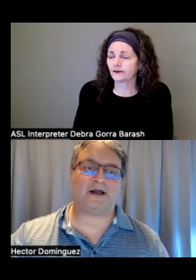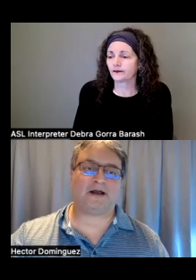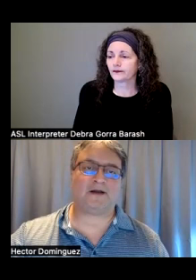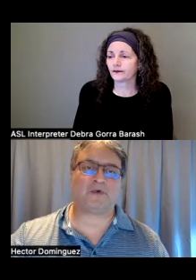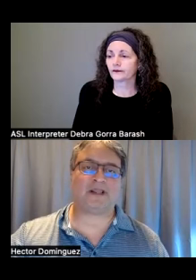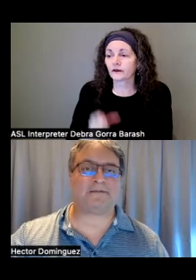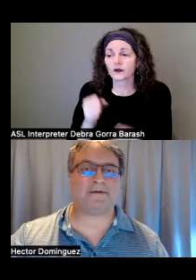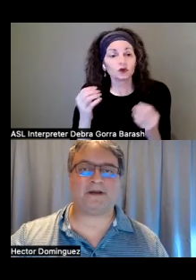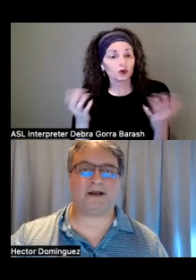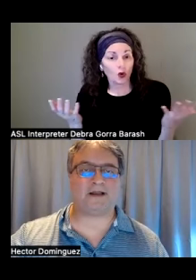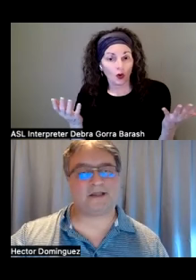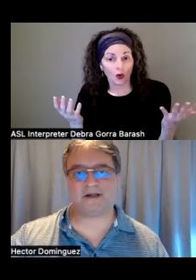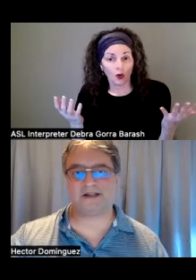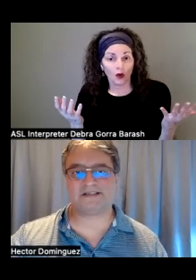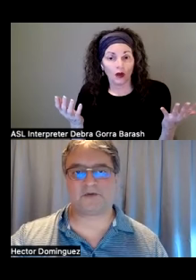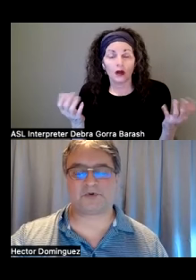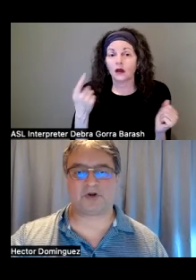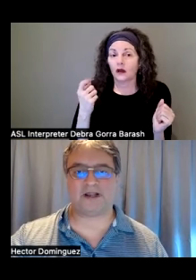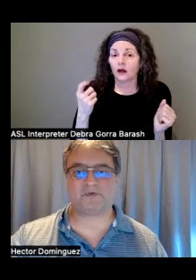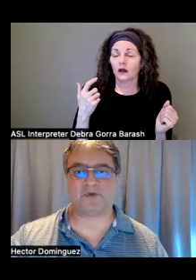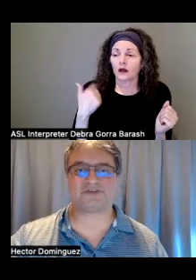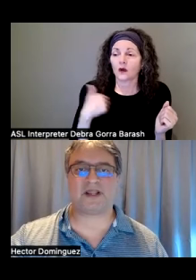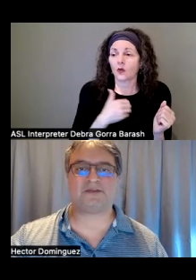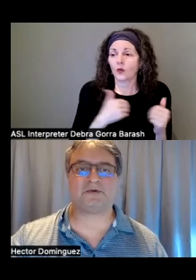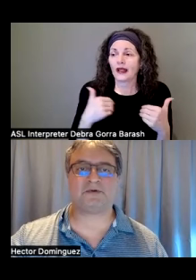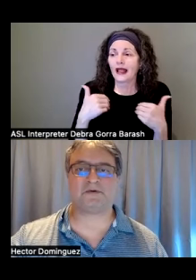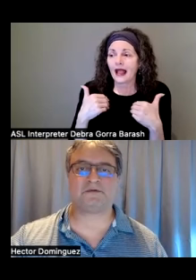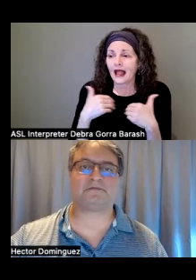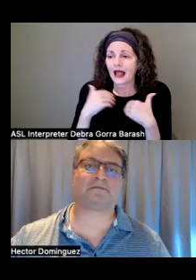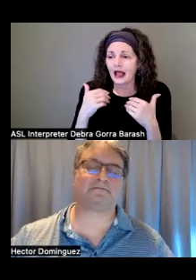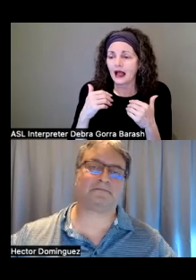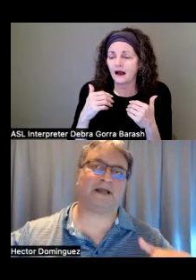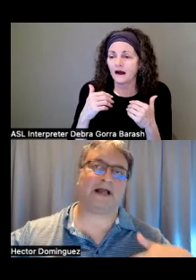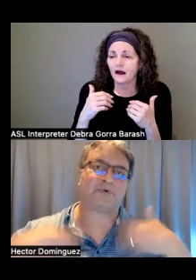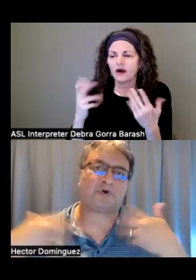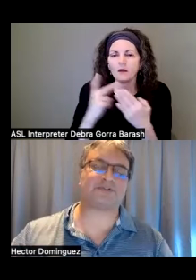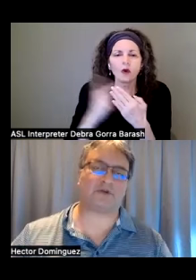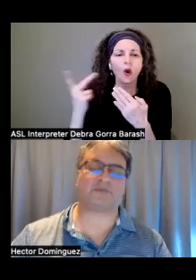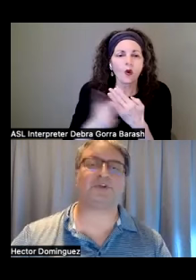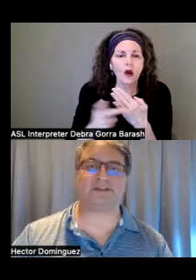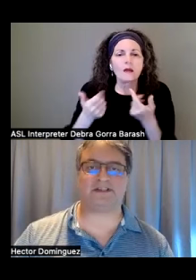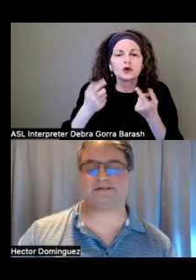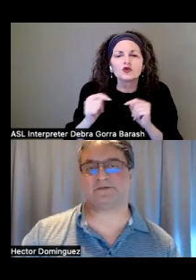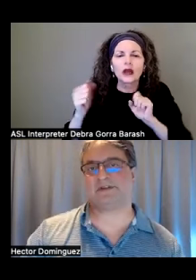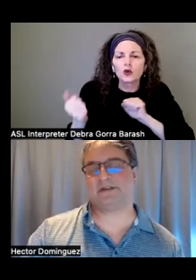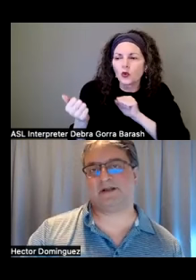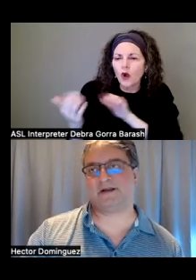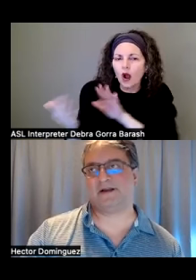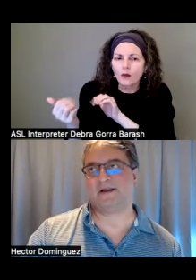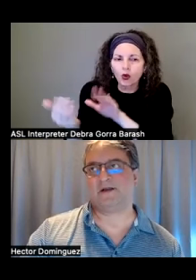So we have, at least in our program, we are trying to approach the communities